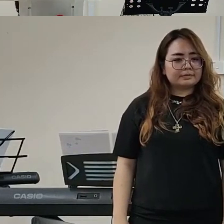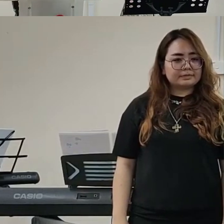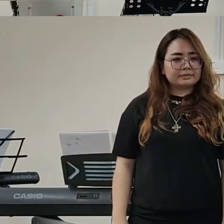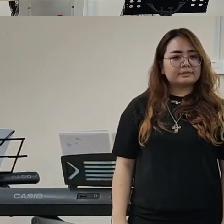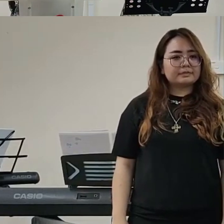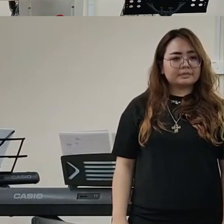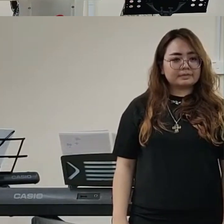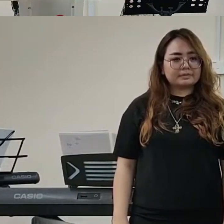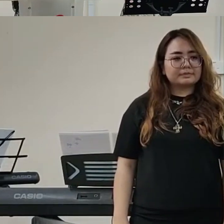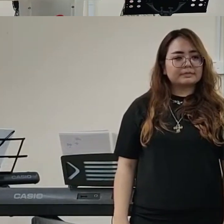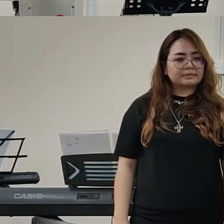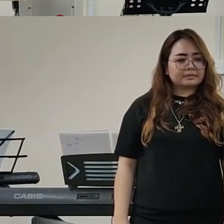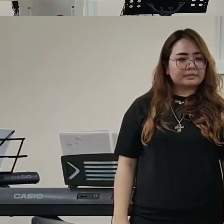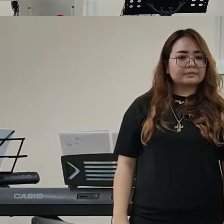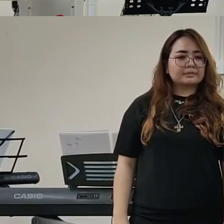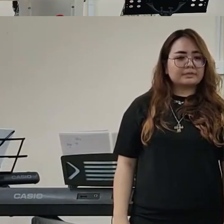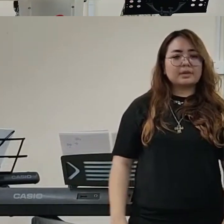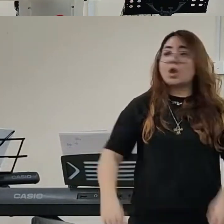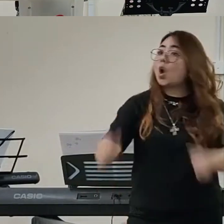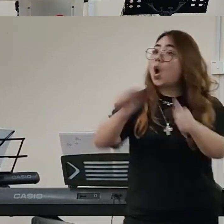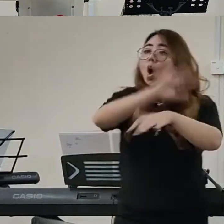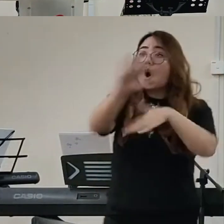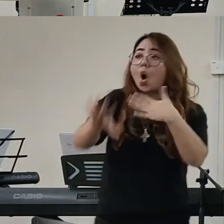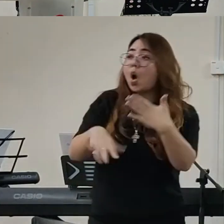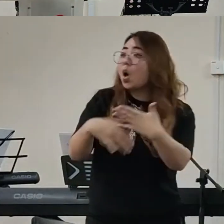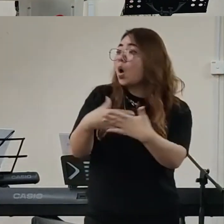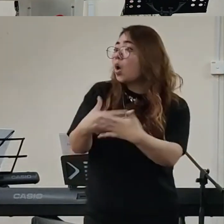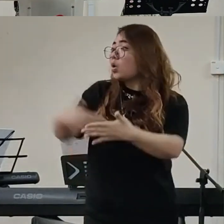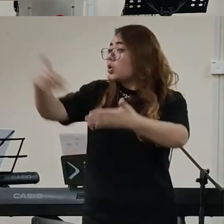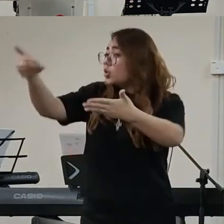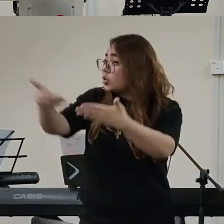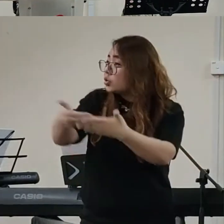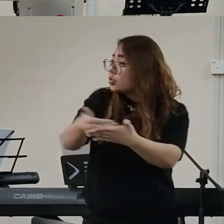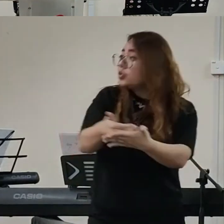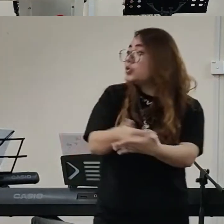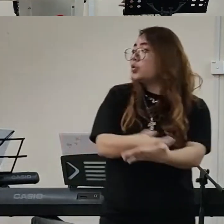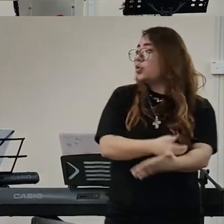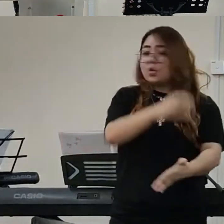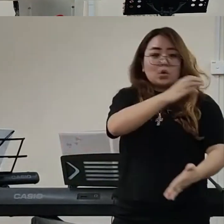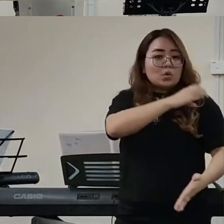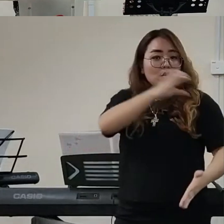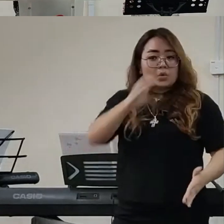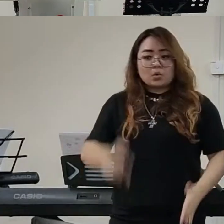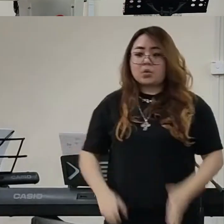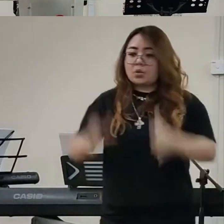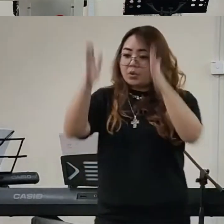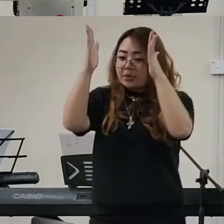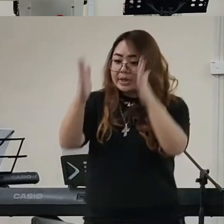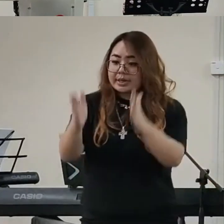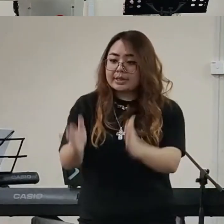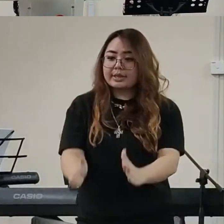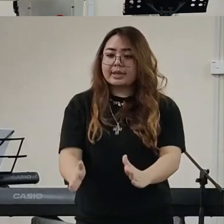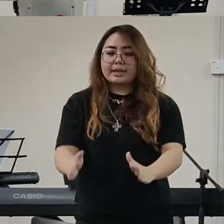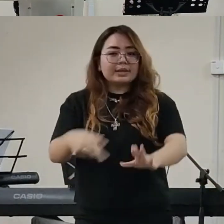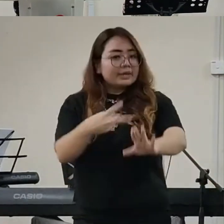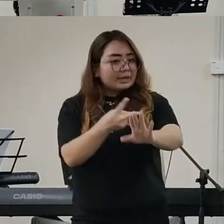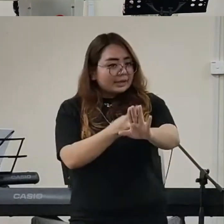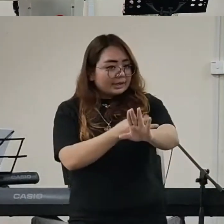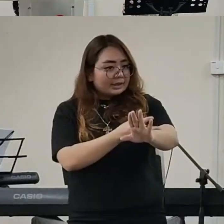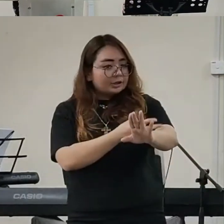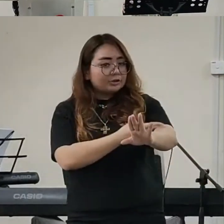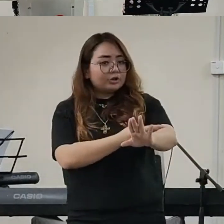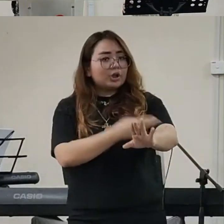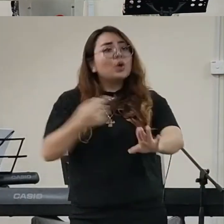my business. You, every new believer is a sheep, and they need to be shepherd. It's cruel of